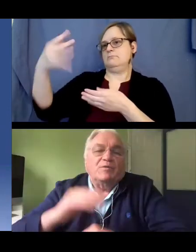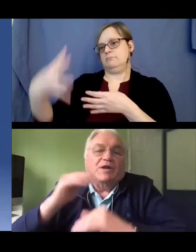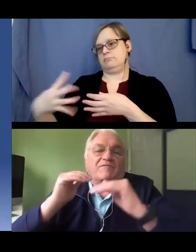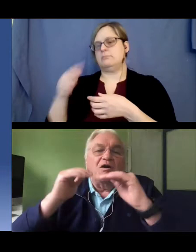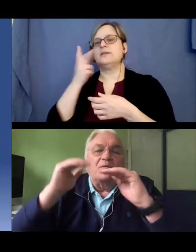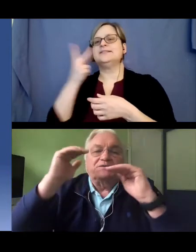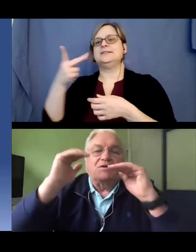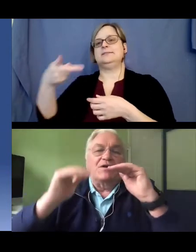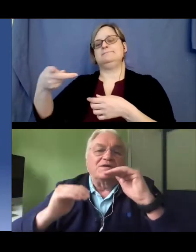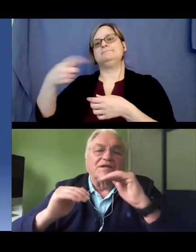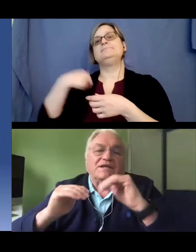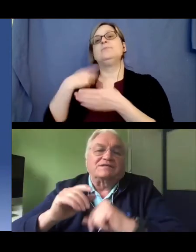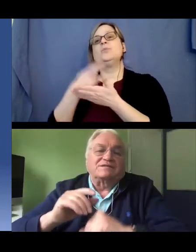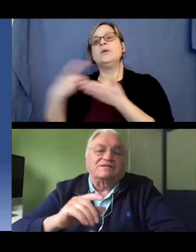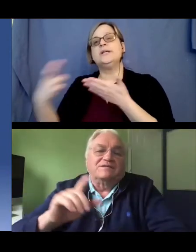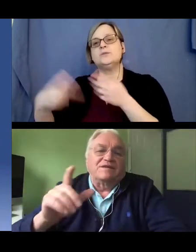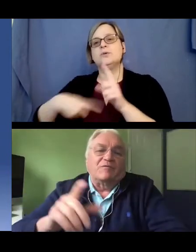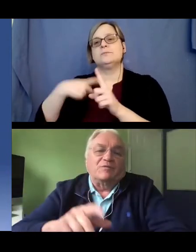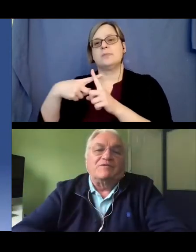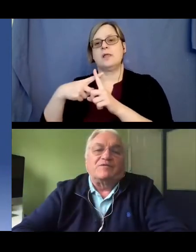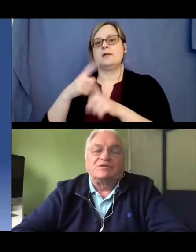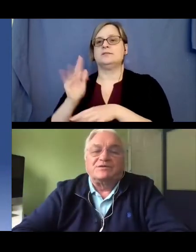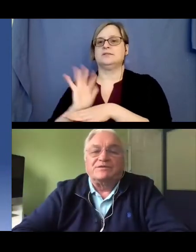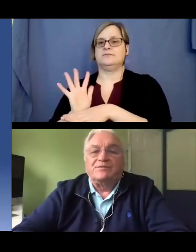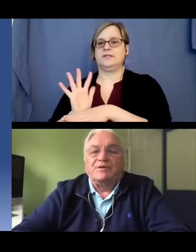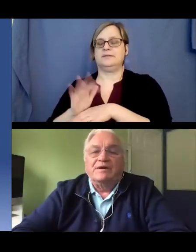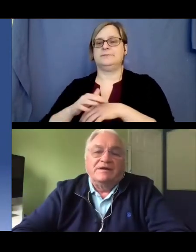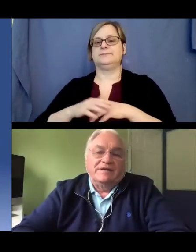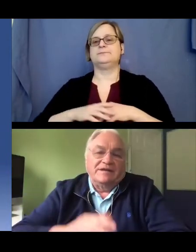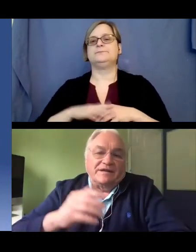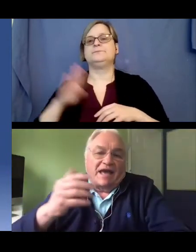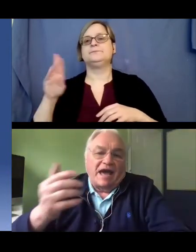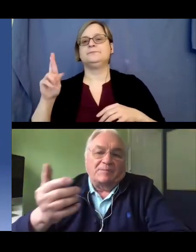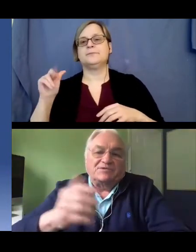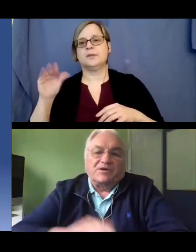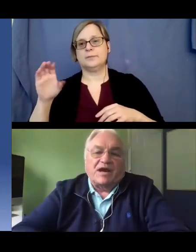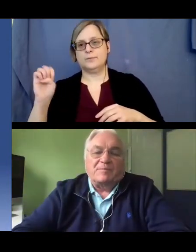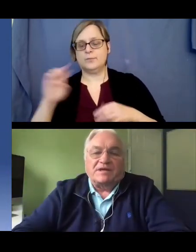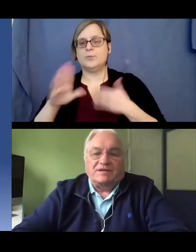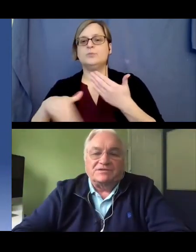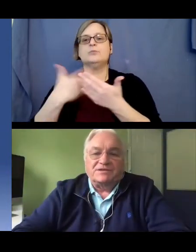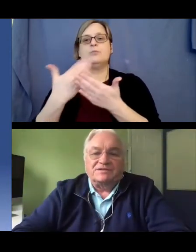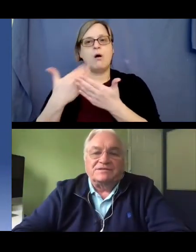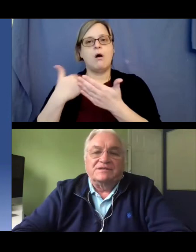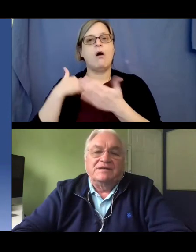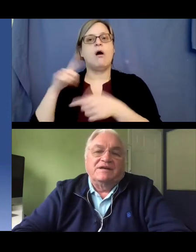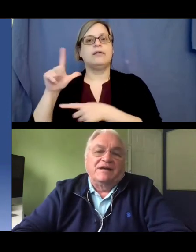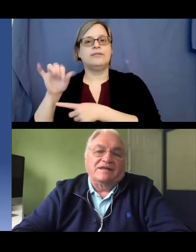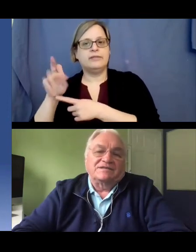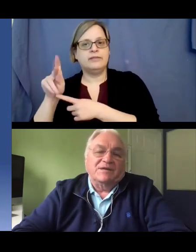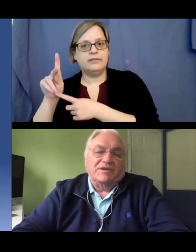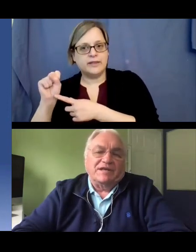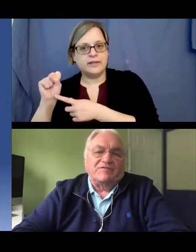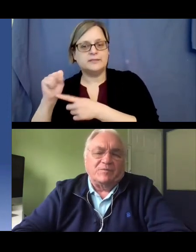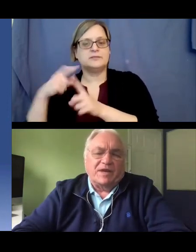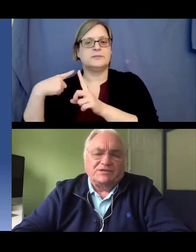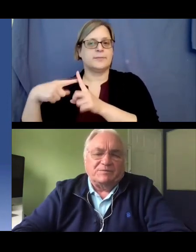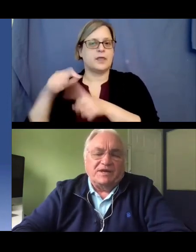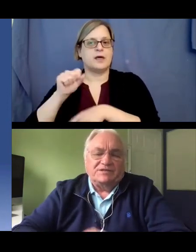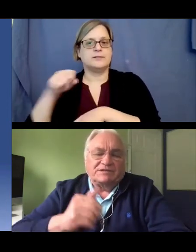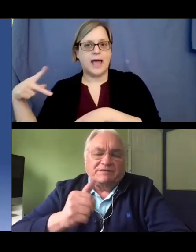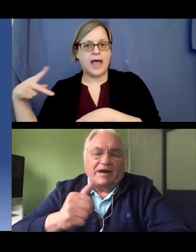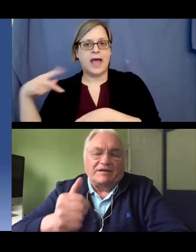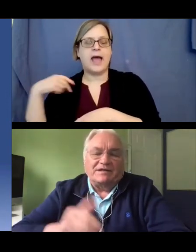We will have almost all the links that we referred to in the apps or applications, and some of the